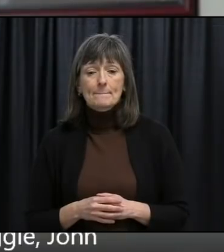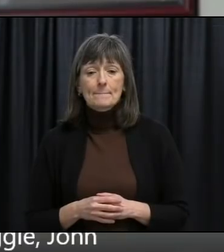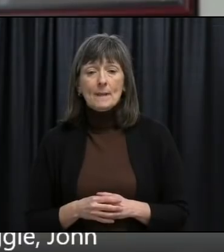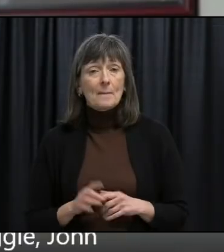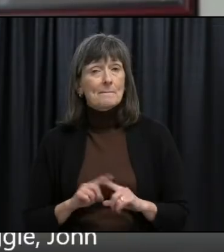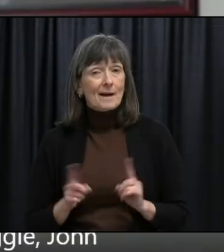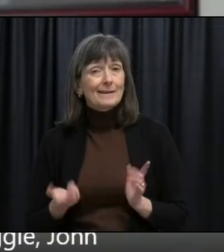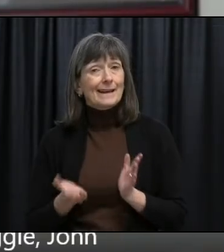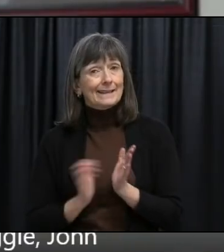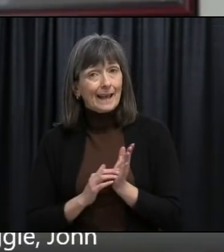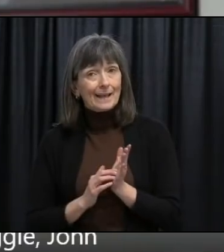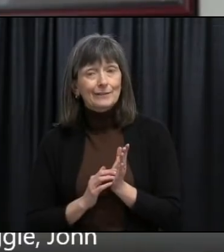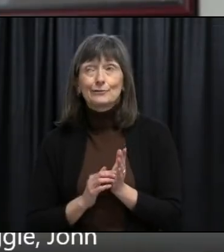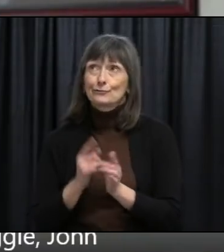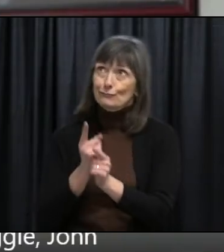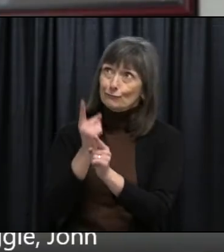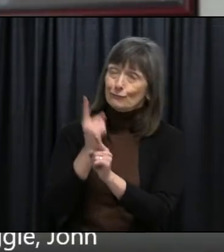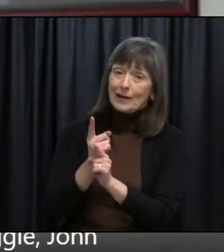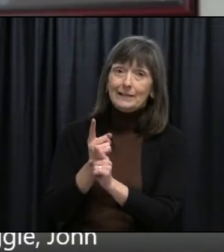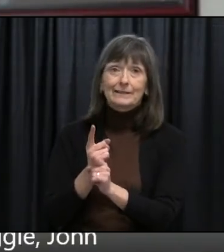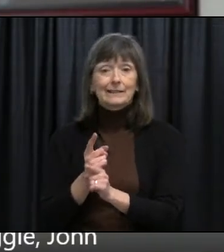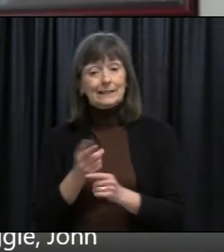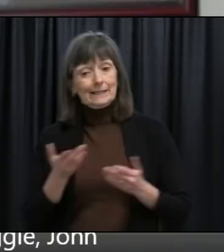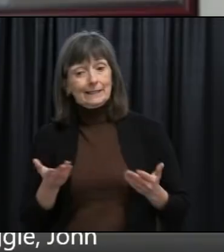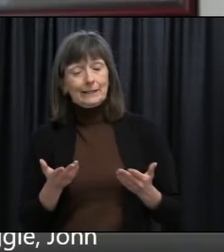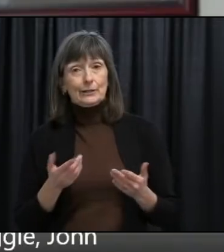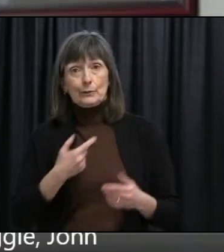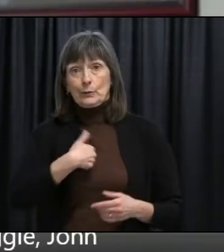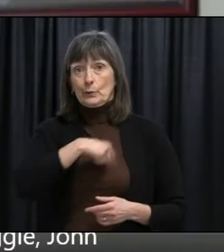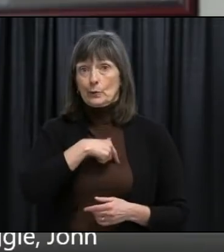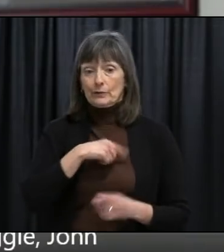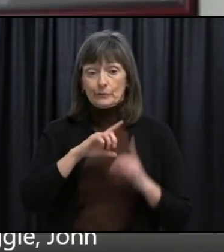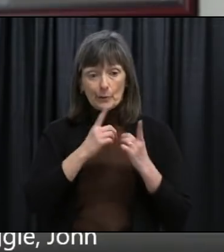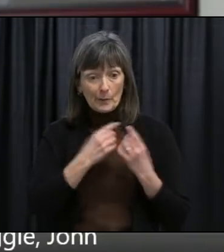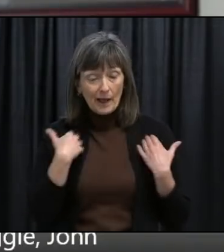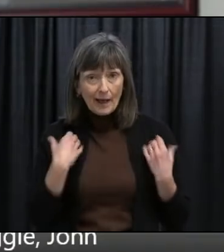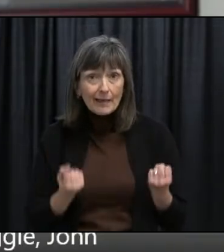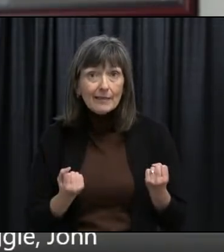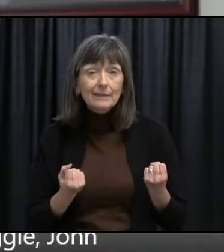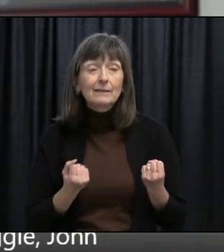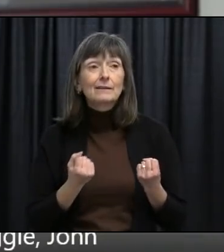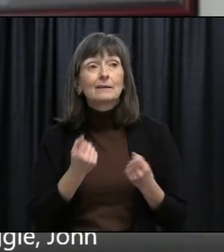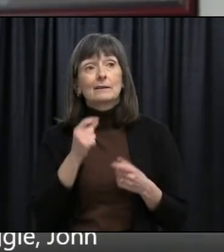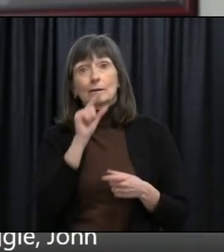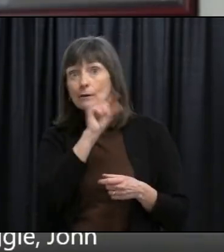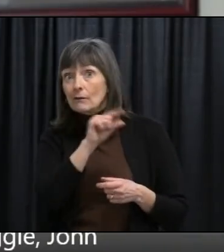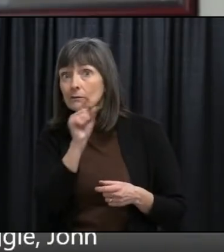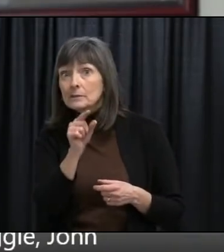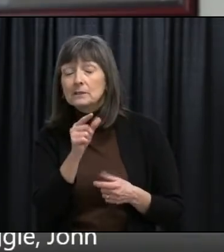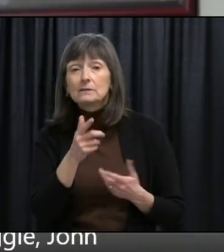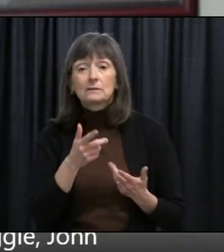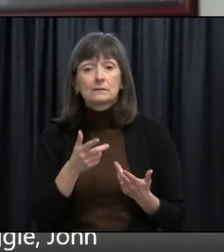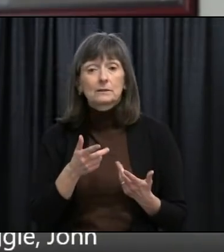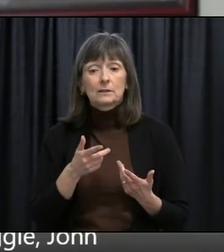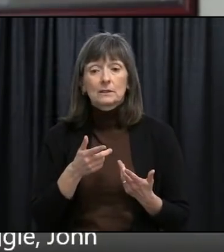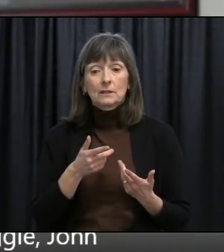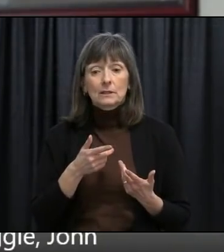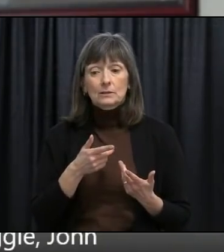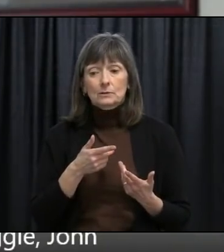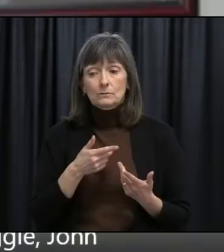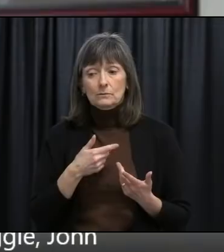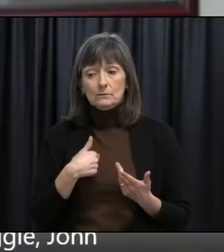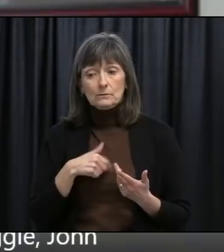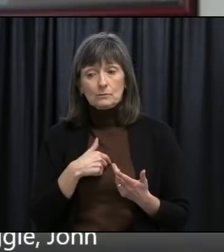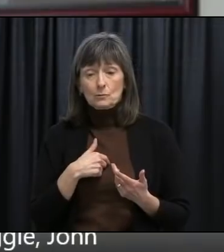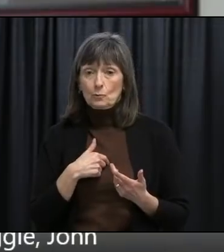to point out that we as a government and as a department have actually gone way further